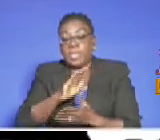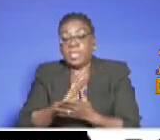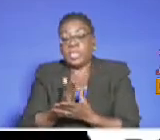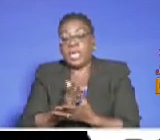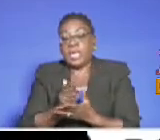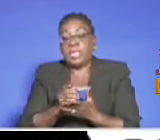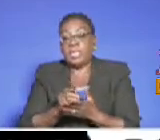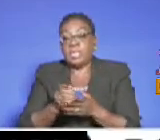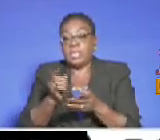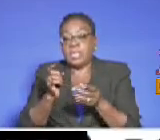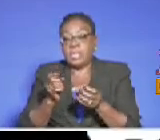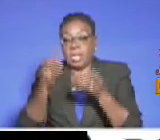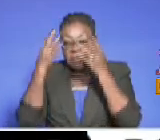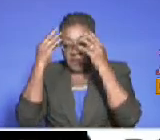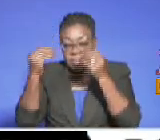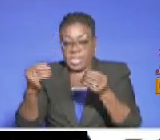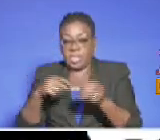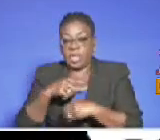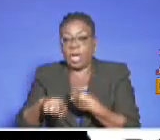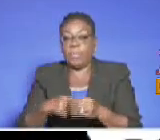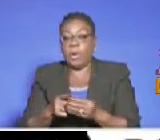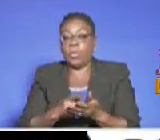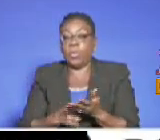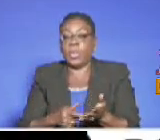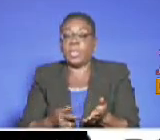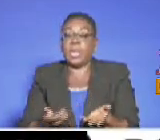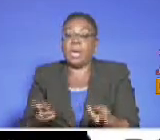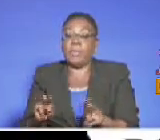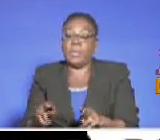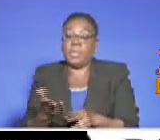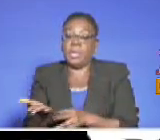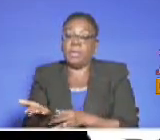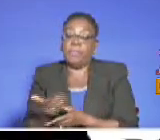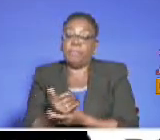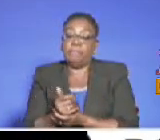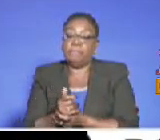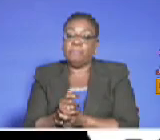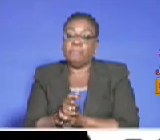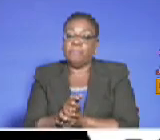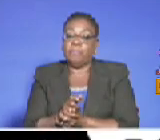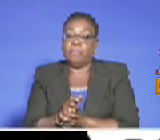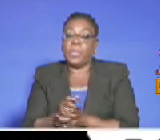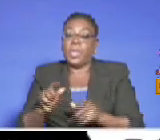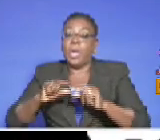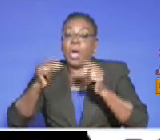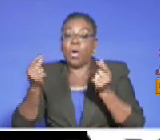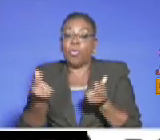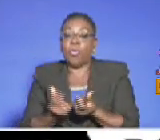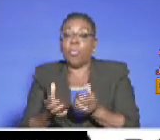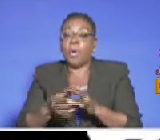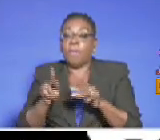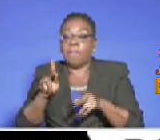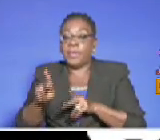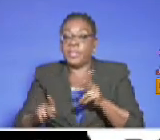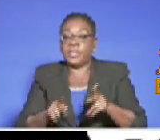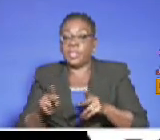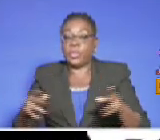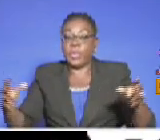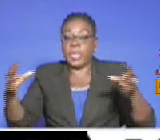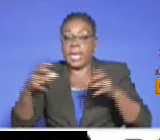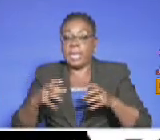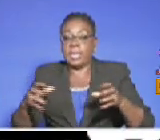details of the police's initial investigation with reporters on the scene. A group of persons were gathered in front